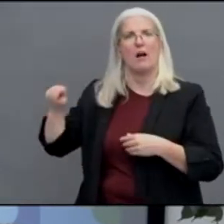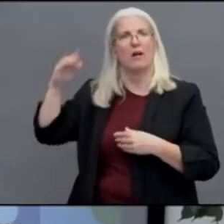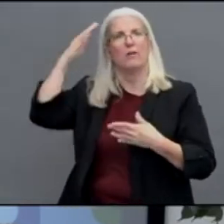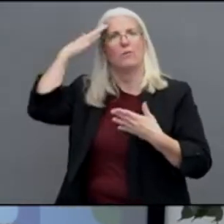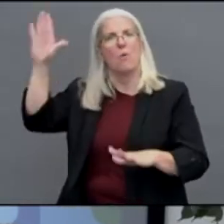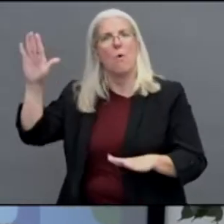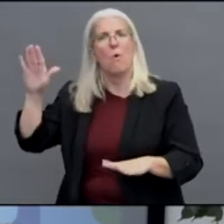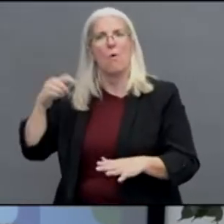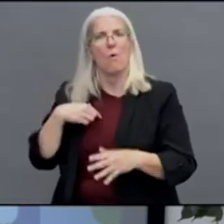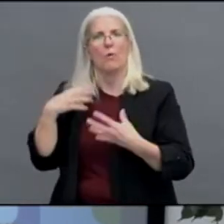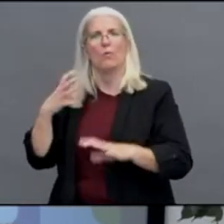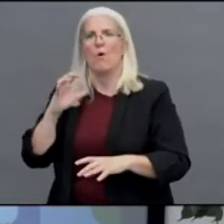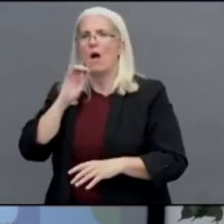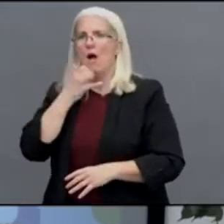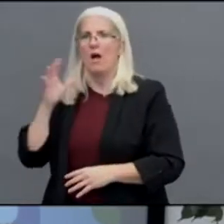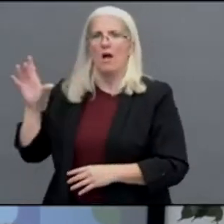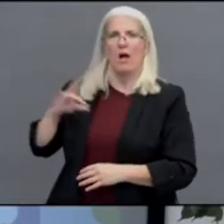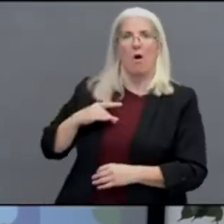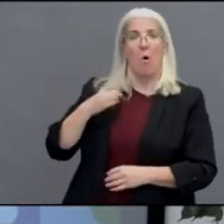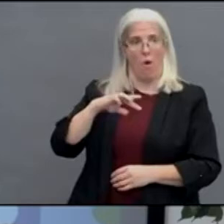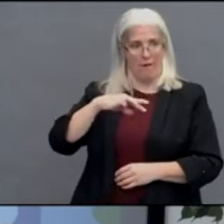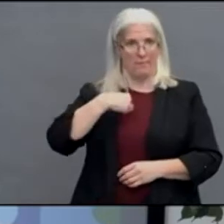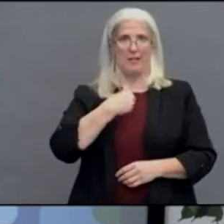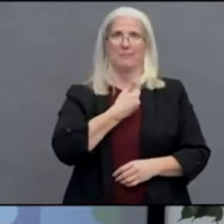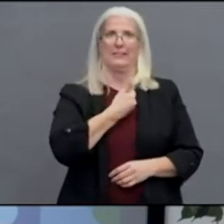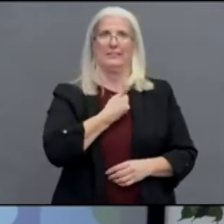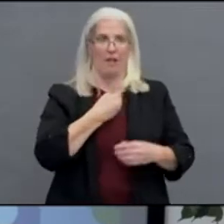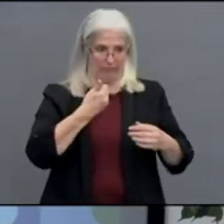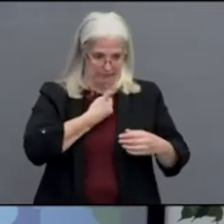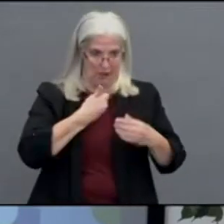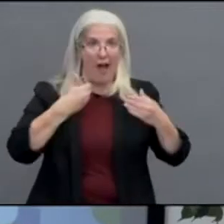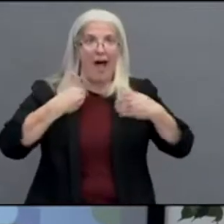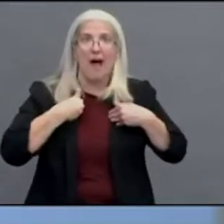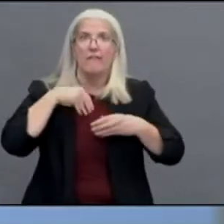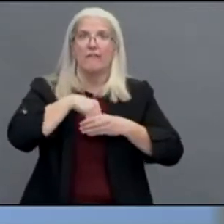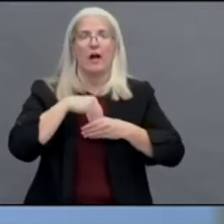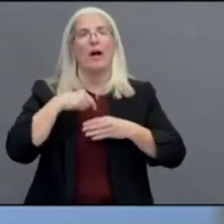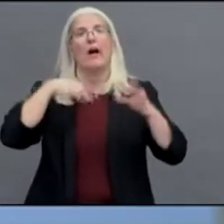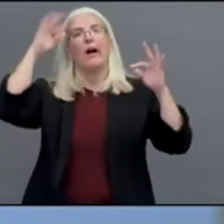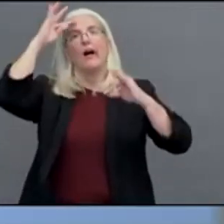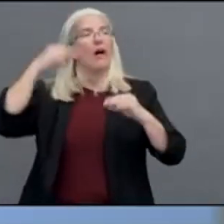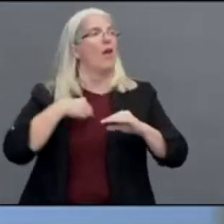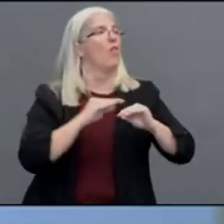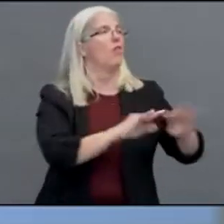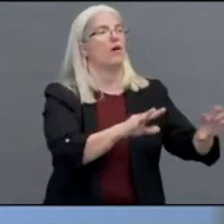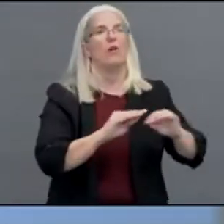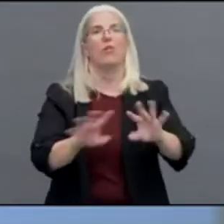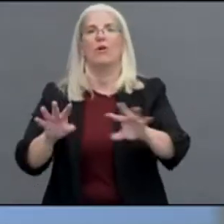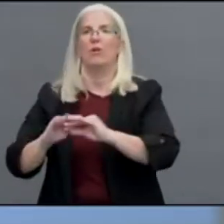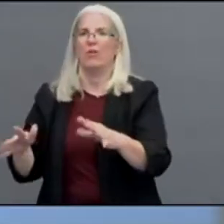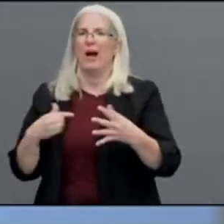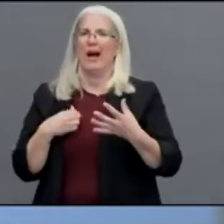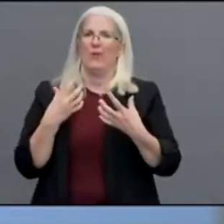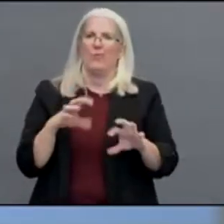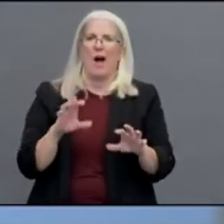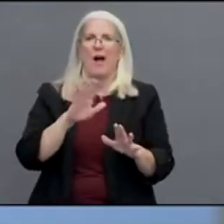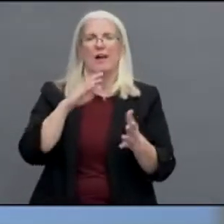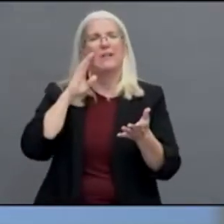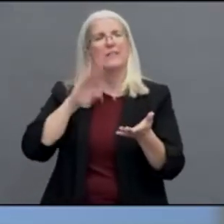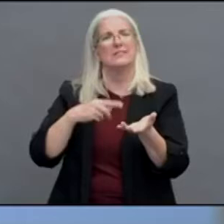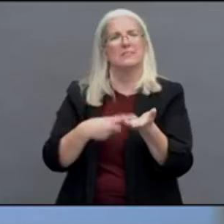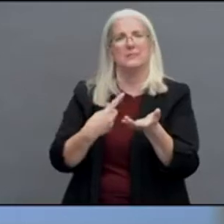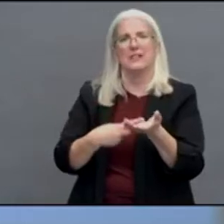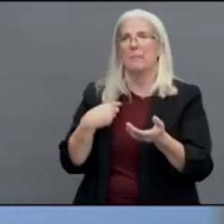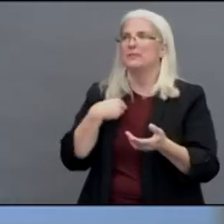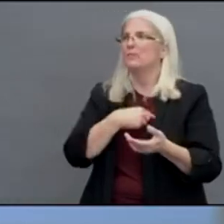so I think we lower our guard easily and like, oh, well, it's my family, it's my mom. But we